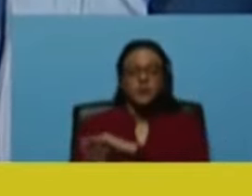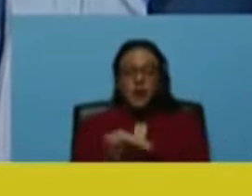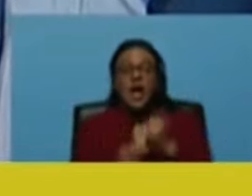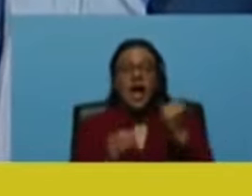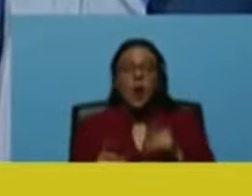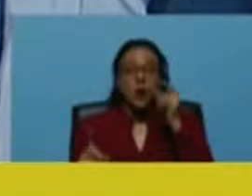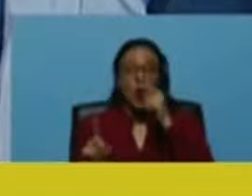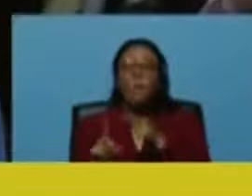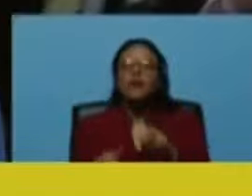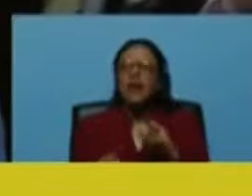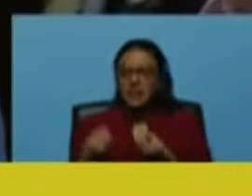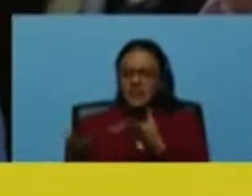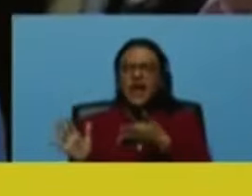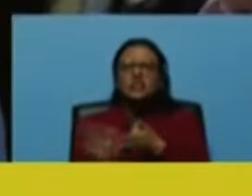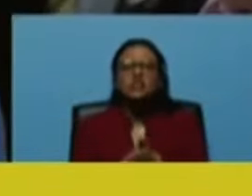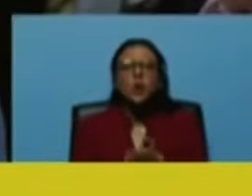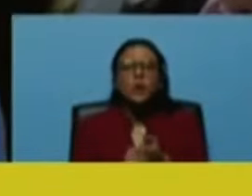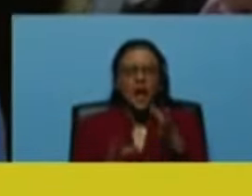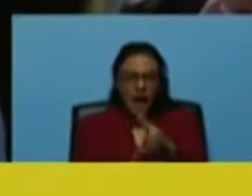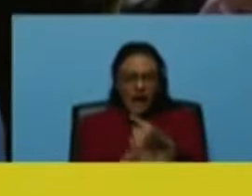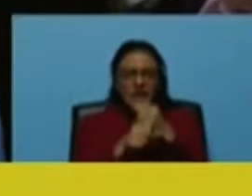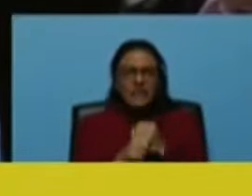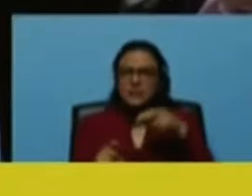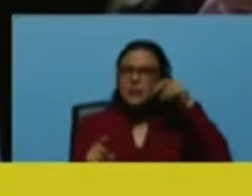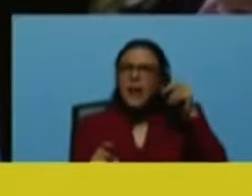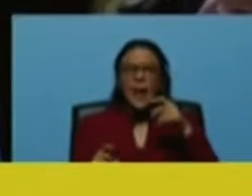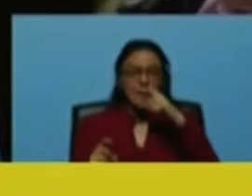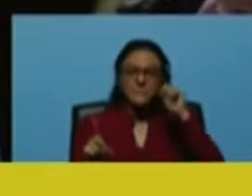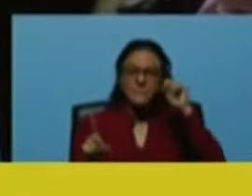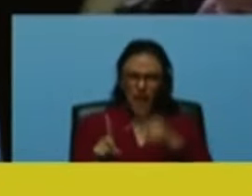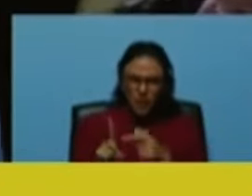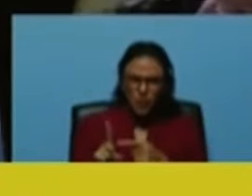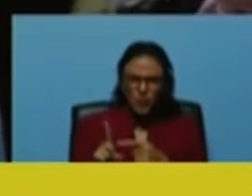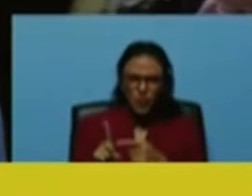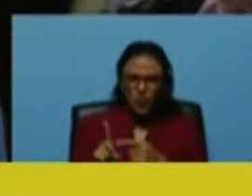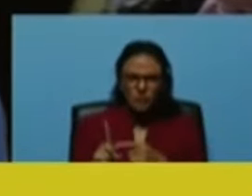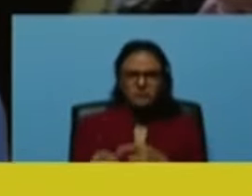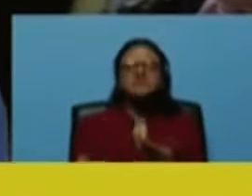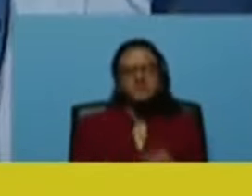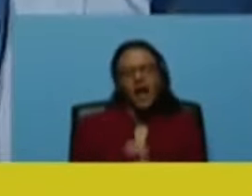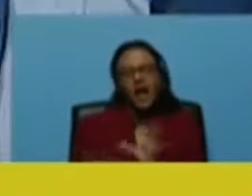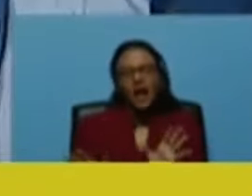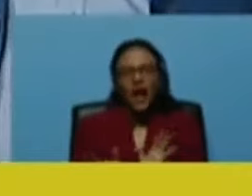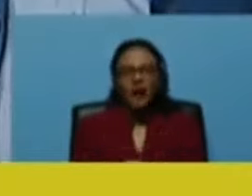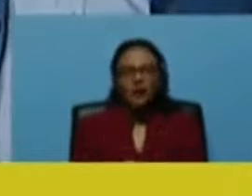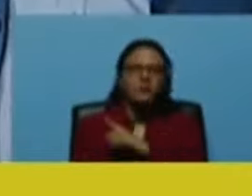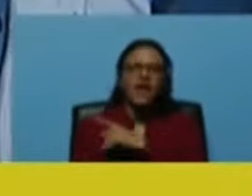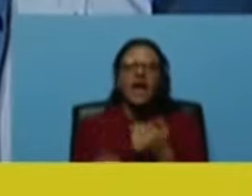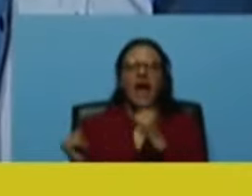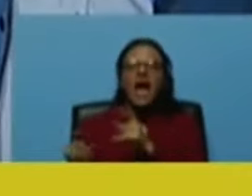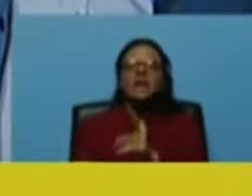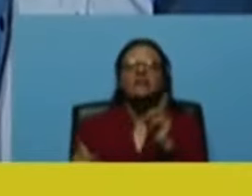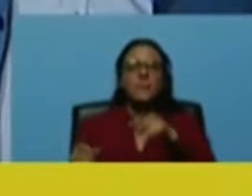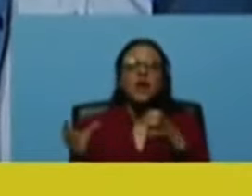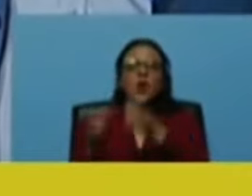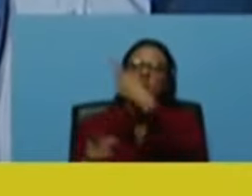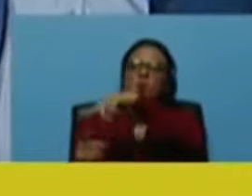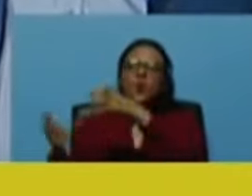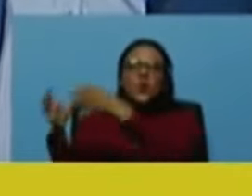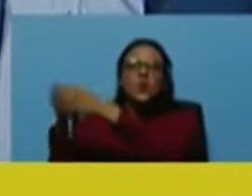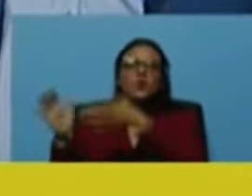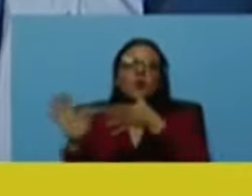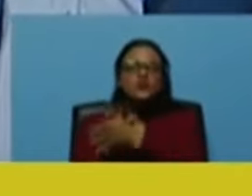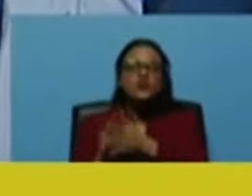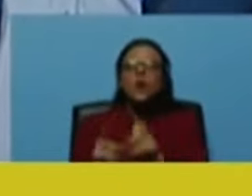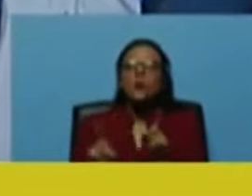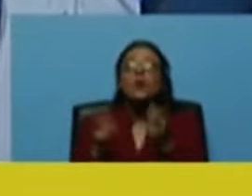crimes, and regarding Murillo, he's offering asylum. Of course, he is a